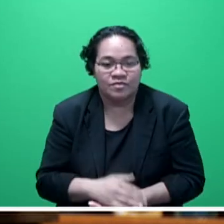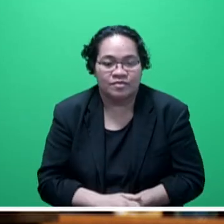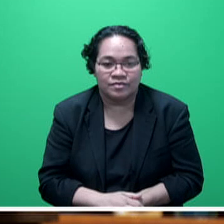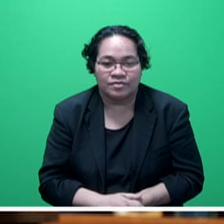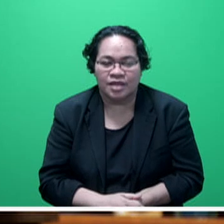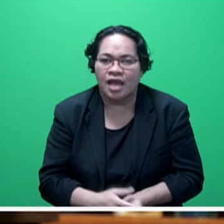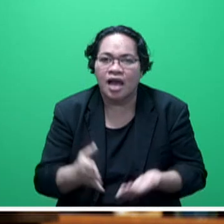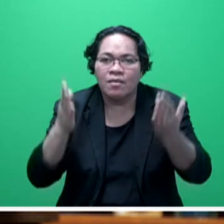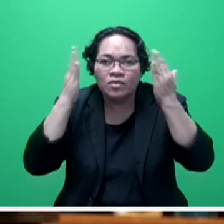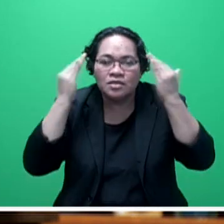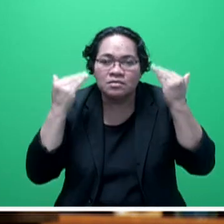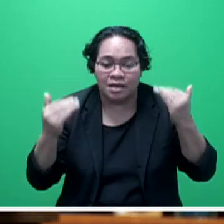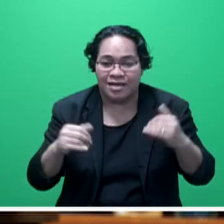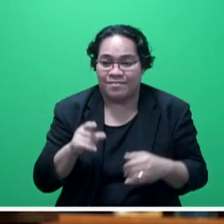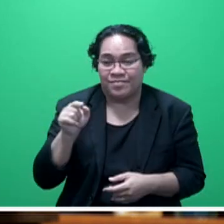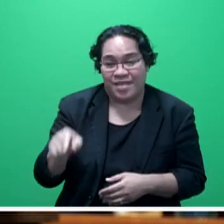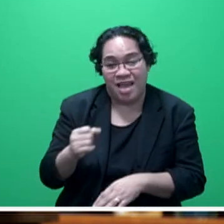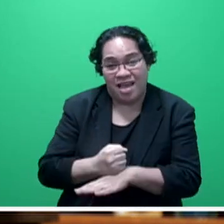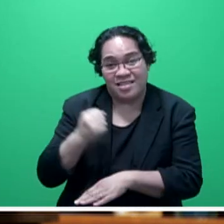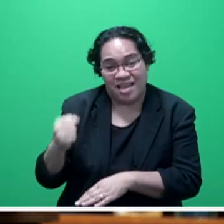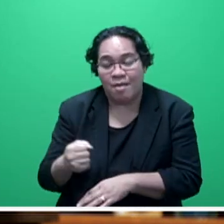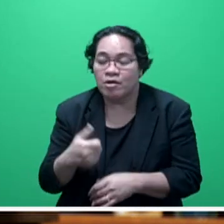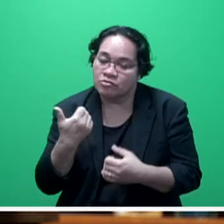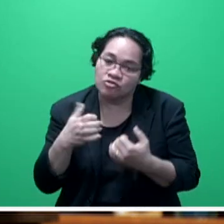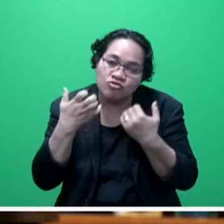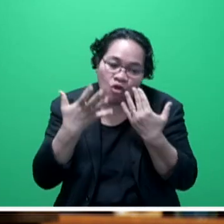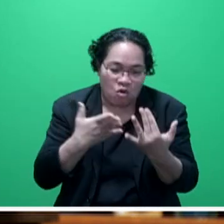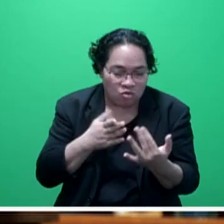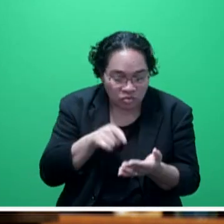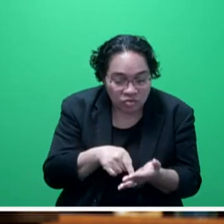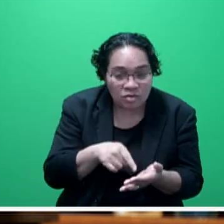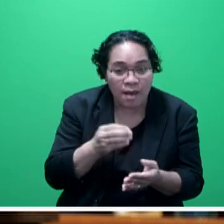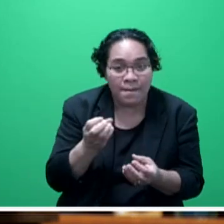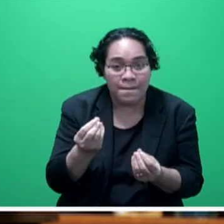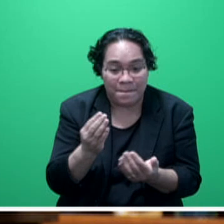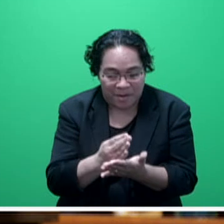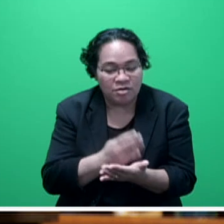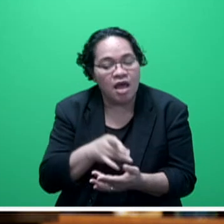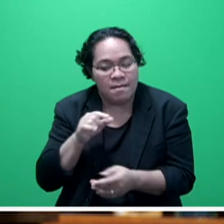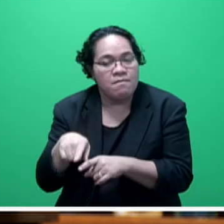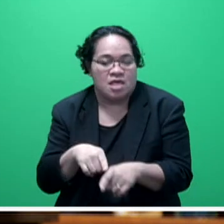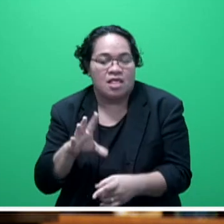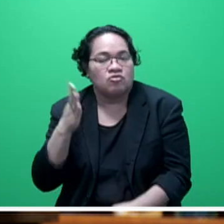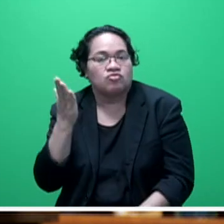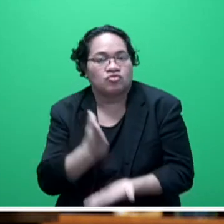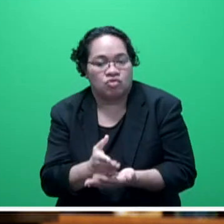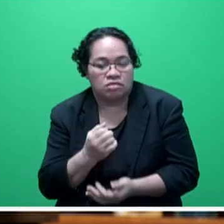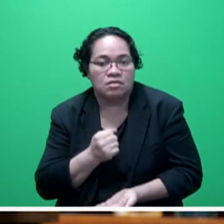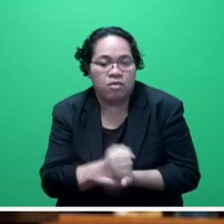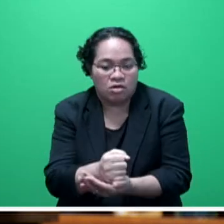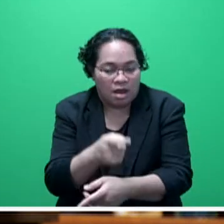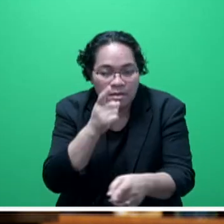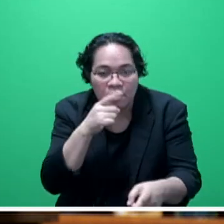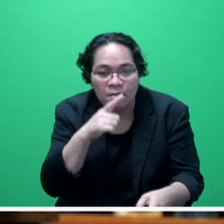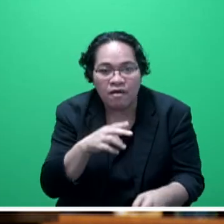say, again, this government has demonstrated through the budget that they are truly for the people of Fiji, especially during